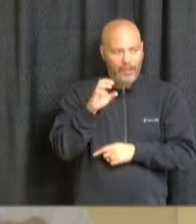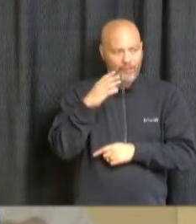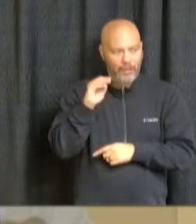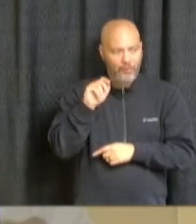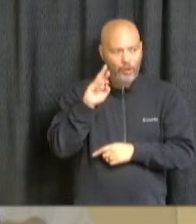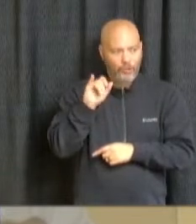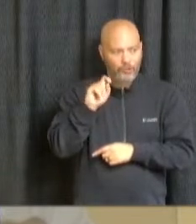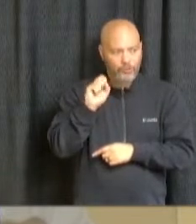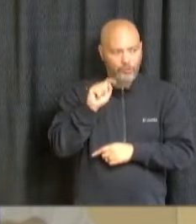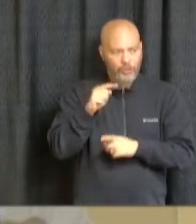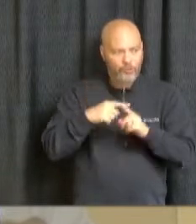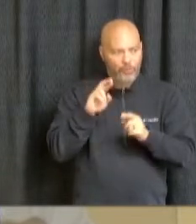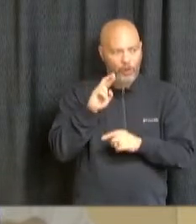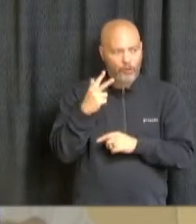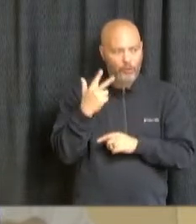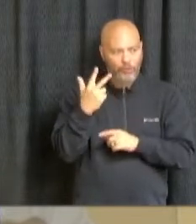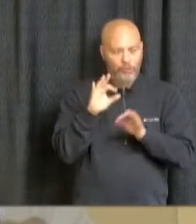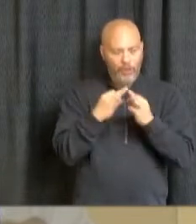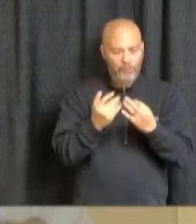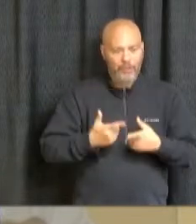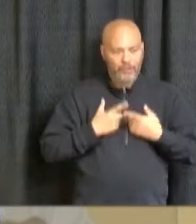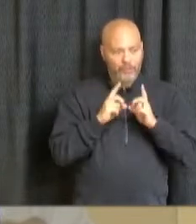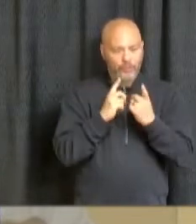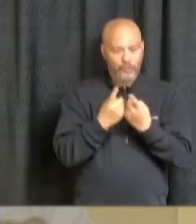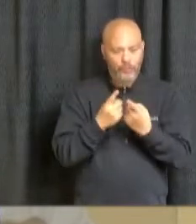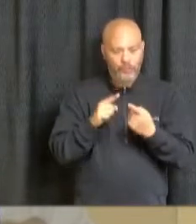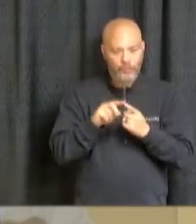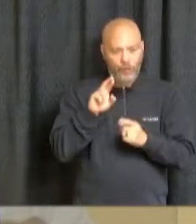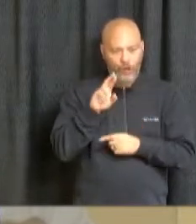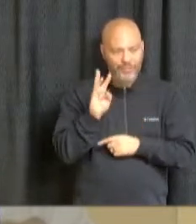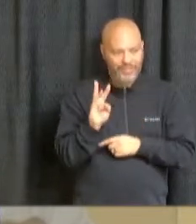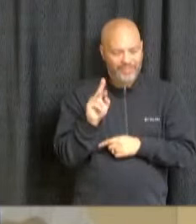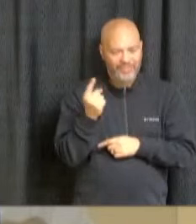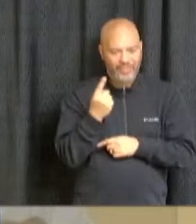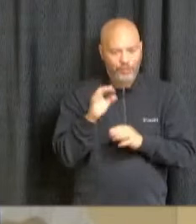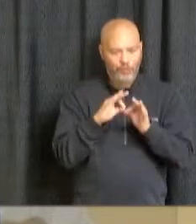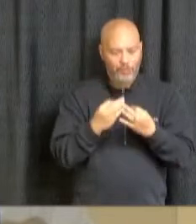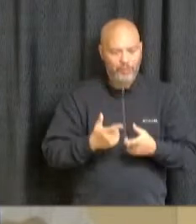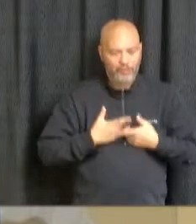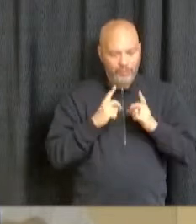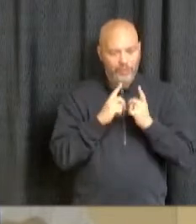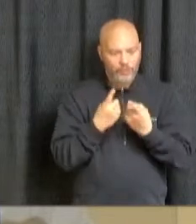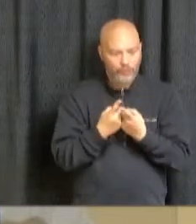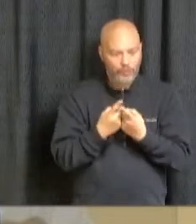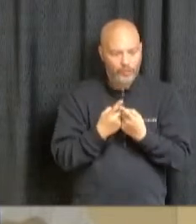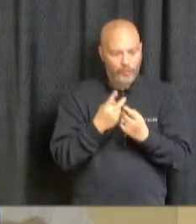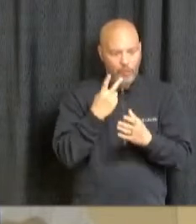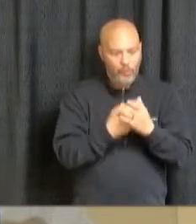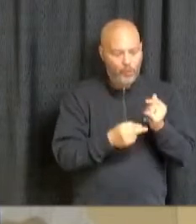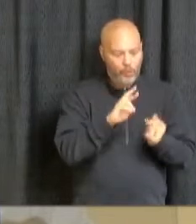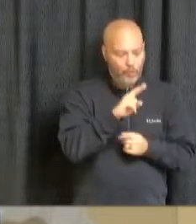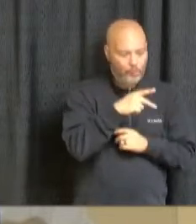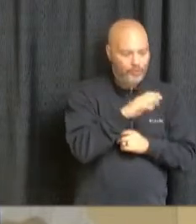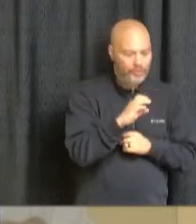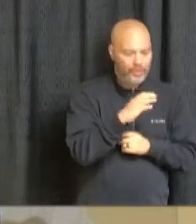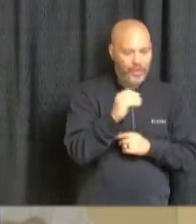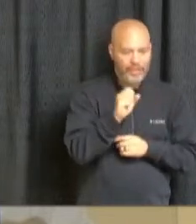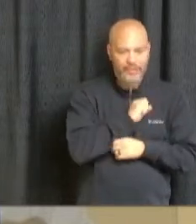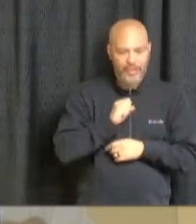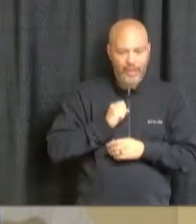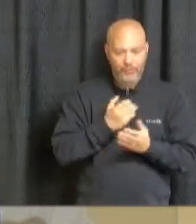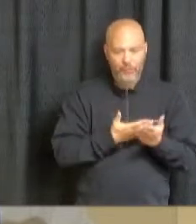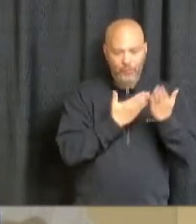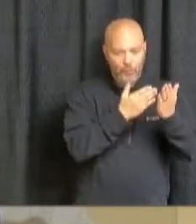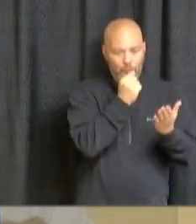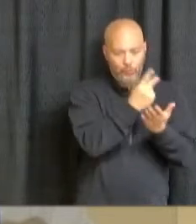Martin Street from R3 3-family residential district to R6 single-family residential district. Both the Regional Planning Commission and the